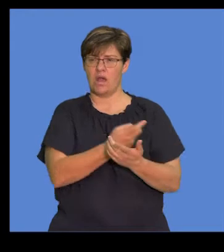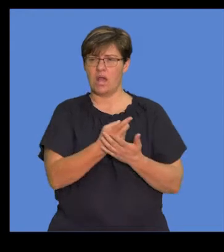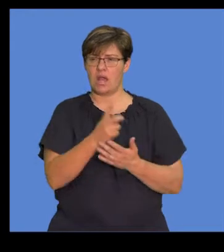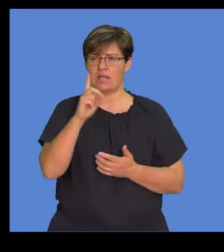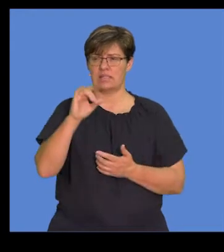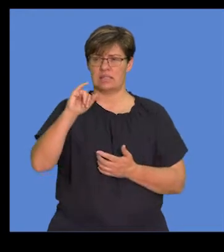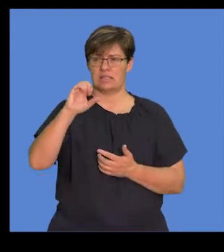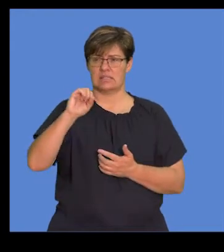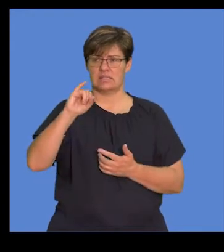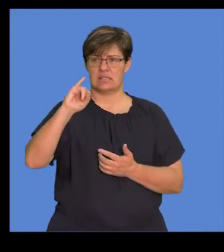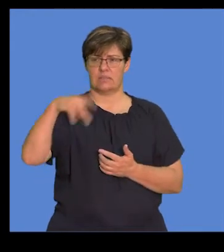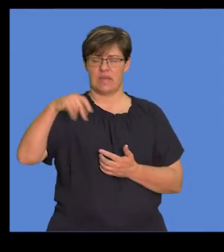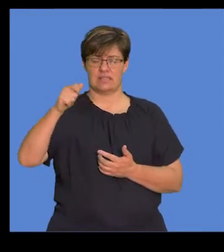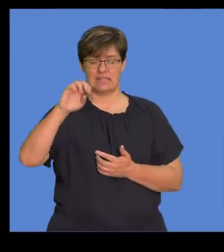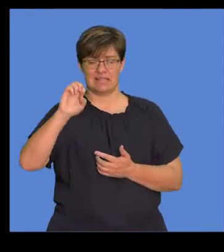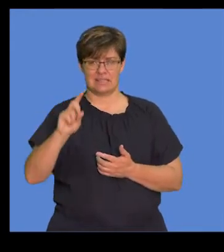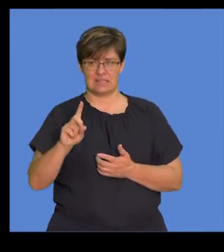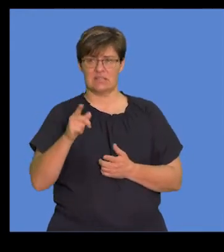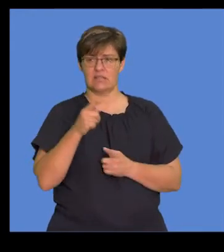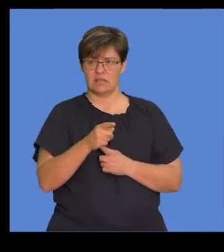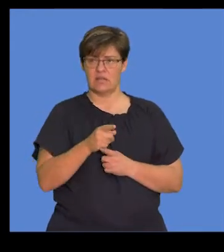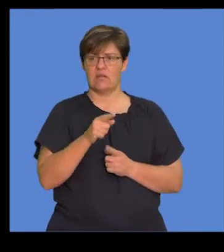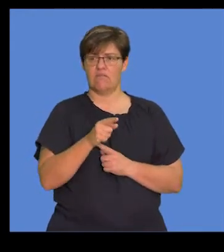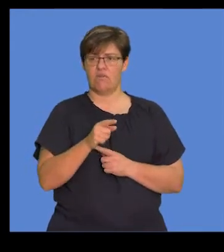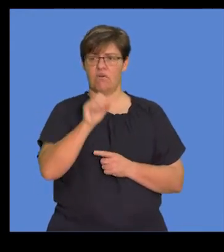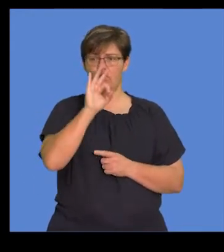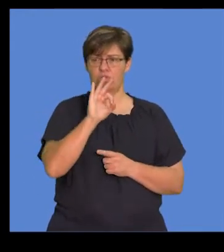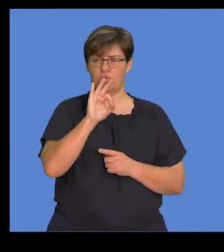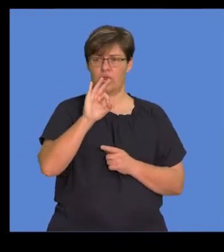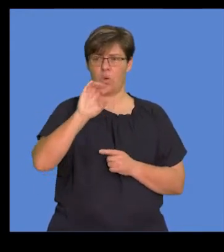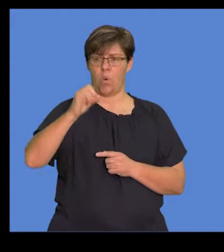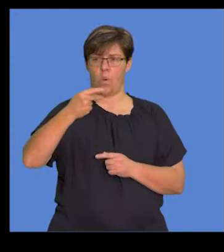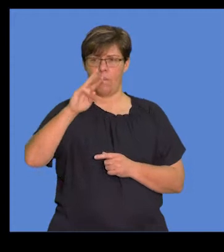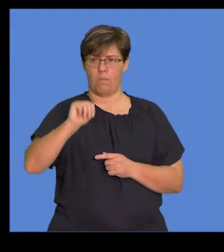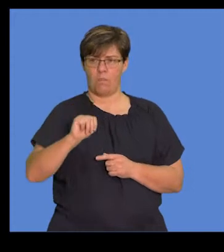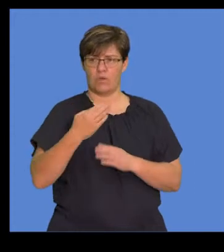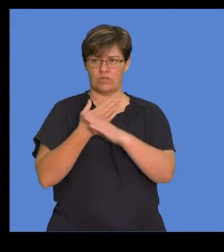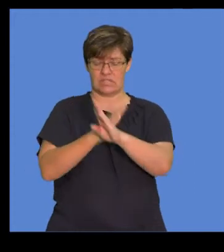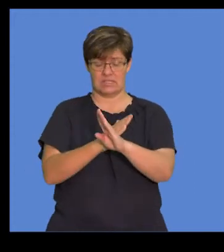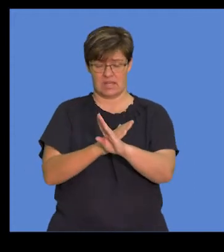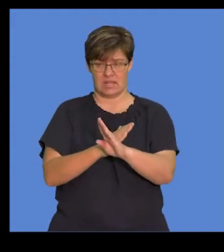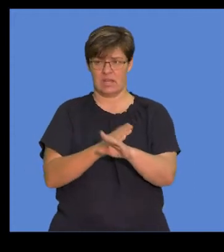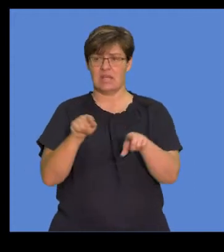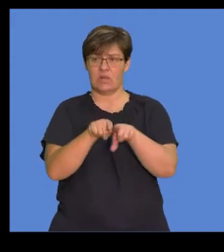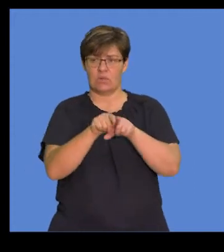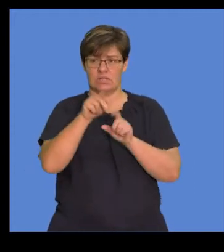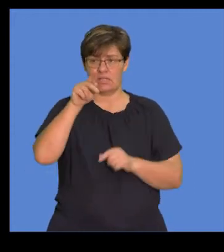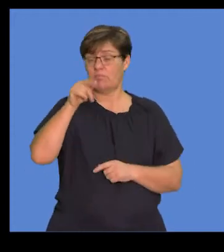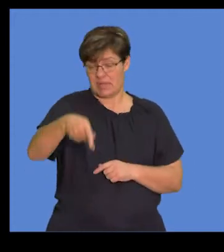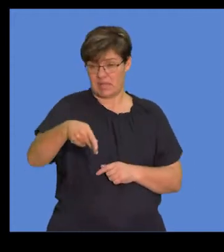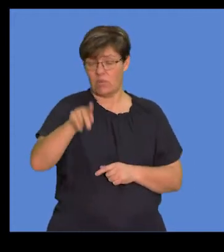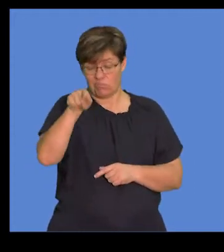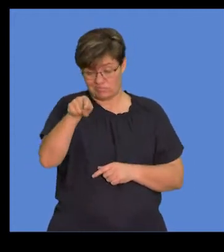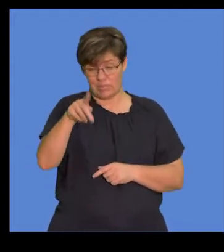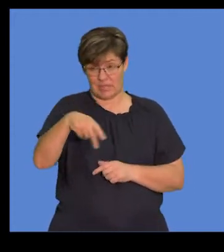3 ohm resistor is P, okay? So the power here for the 3 ohm resistor is P, right? And the power dissipated by the